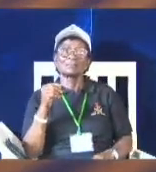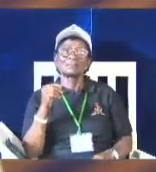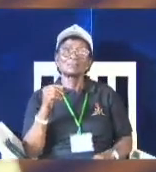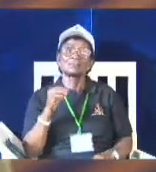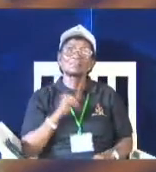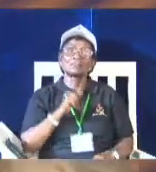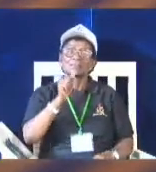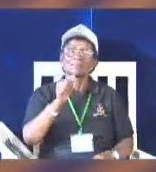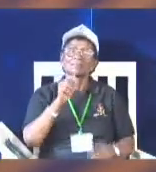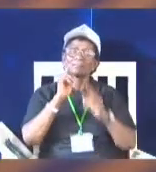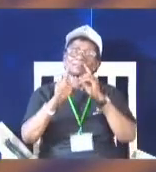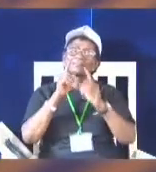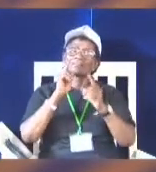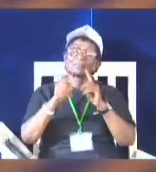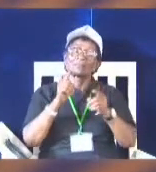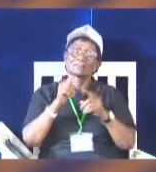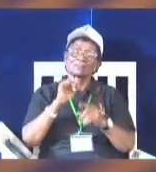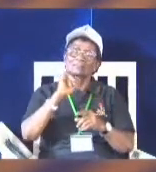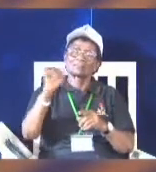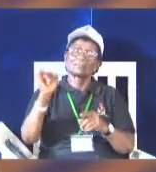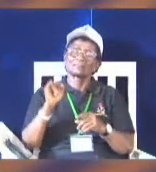I am talking,